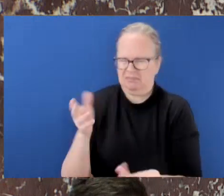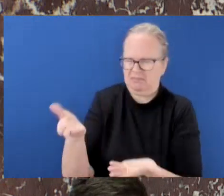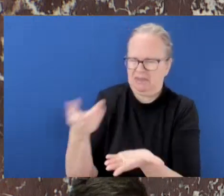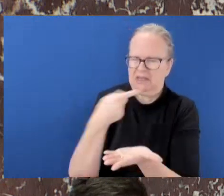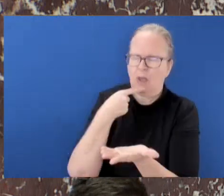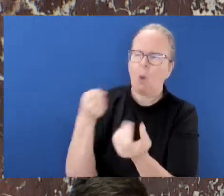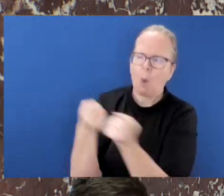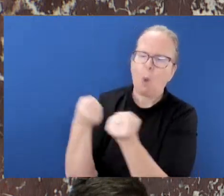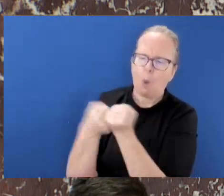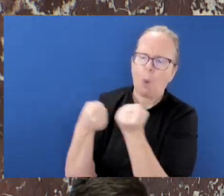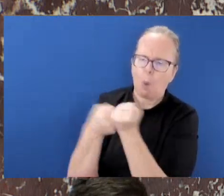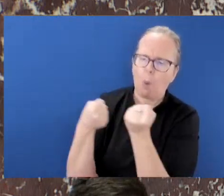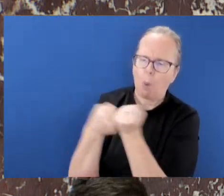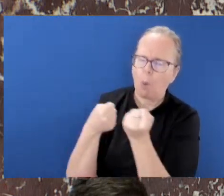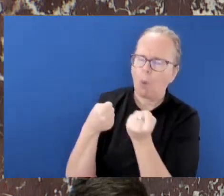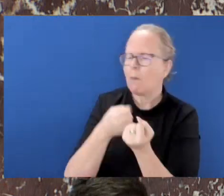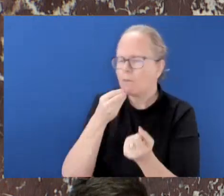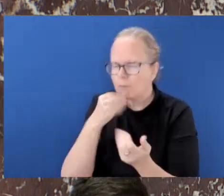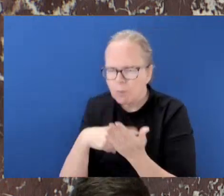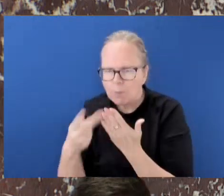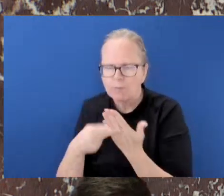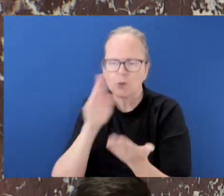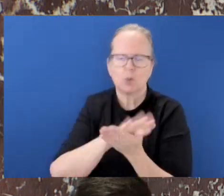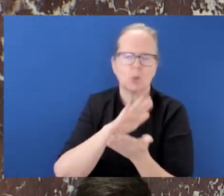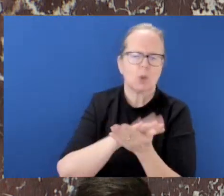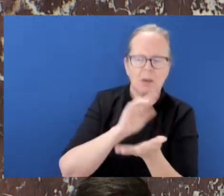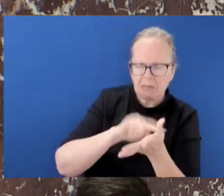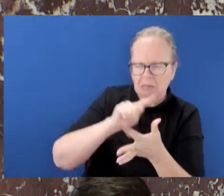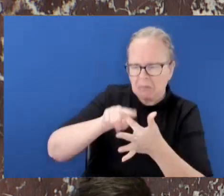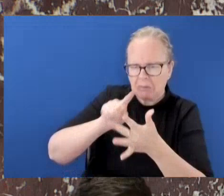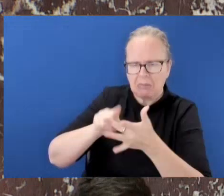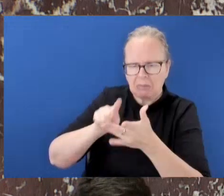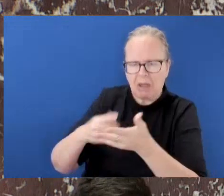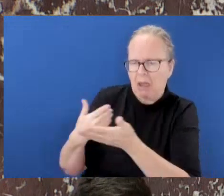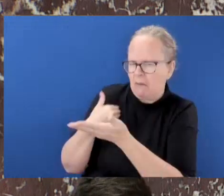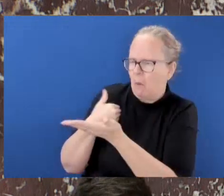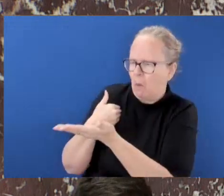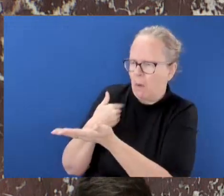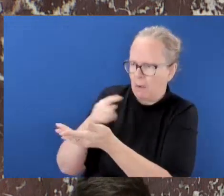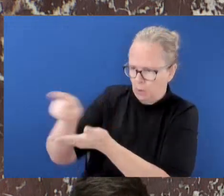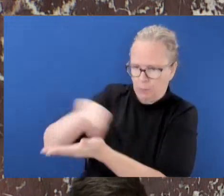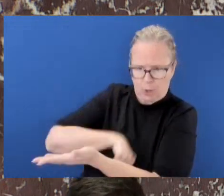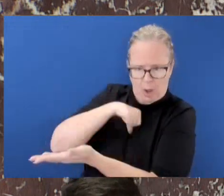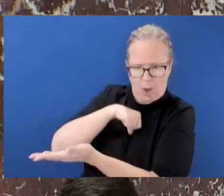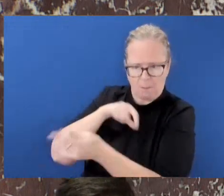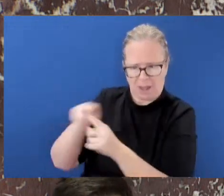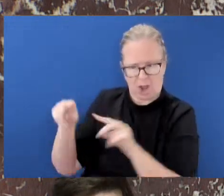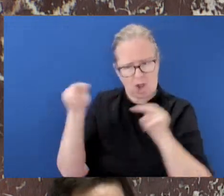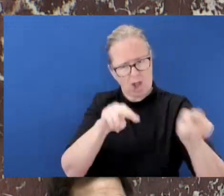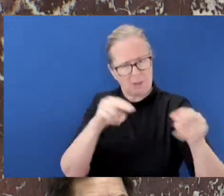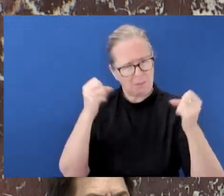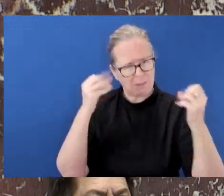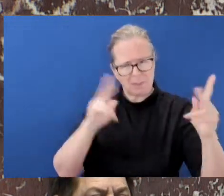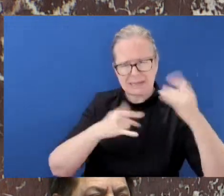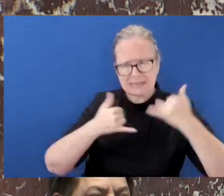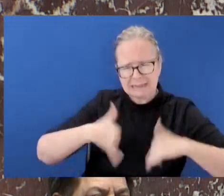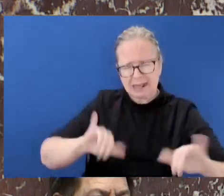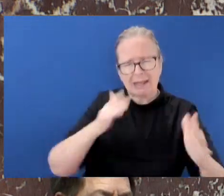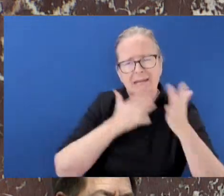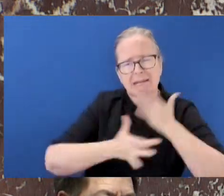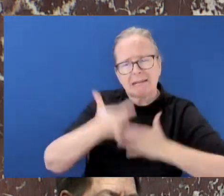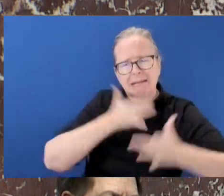and keep piling on tax after tax after tax instead of giving people real and immediate tax relief?